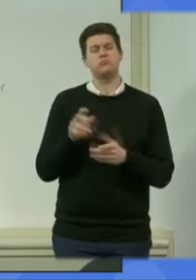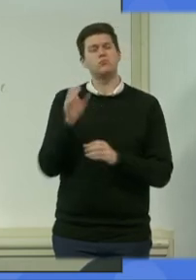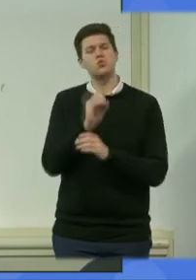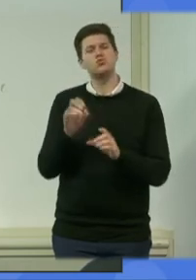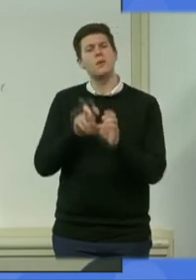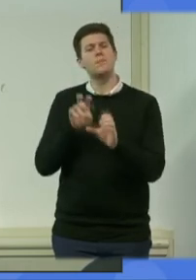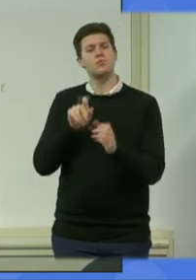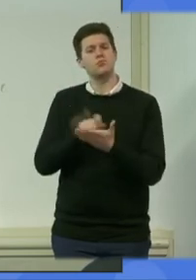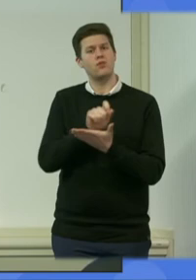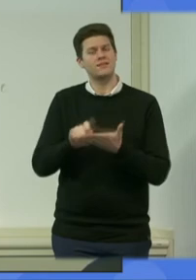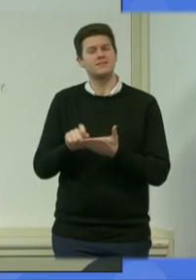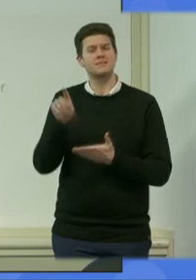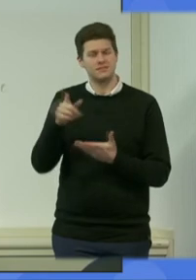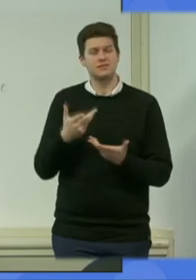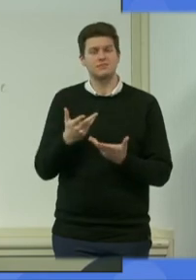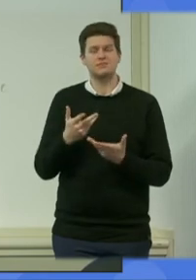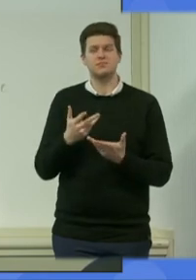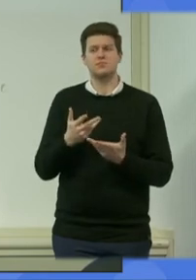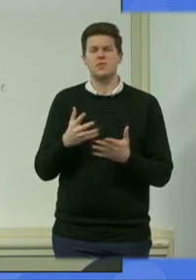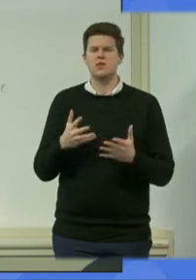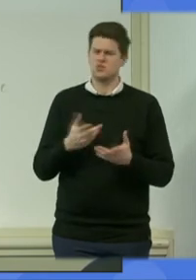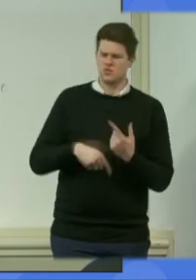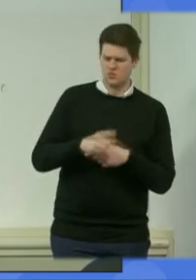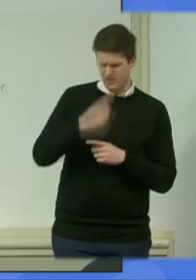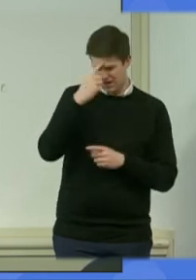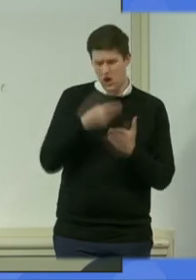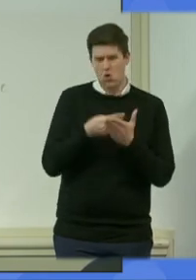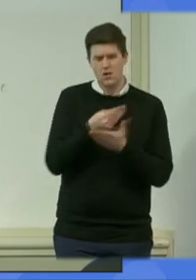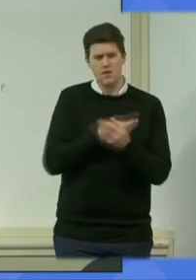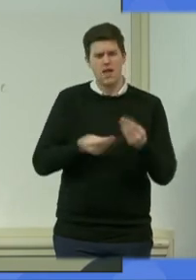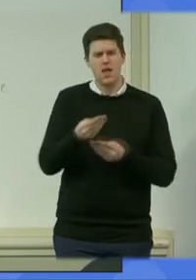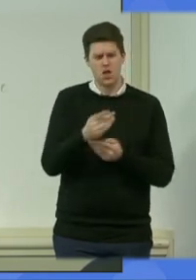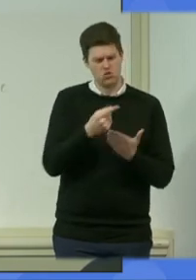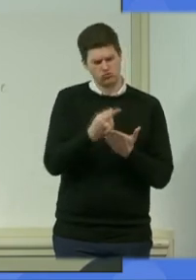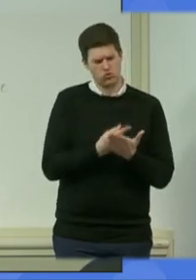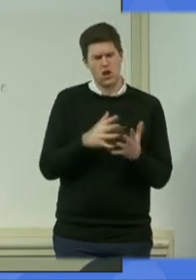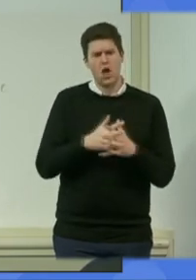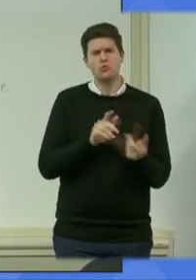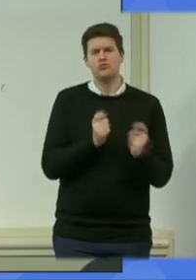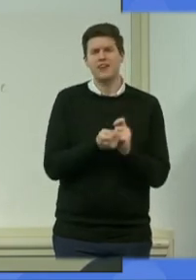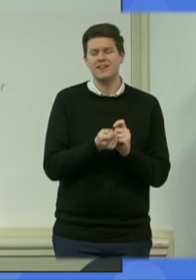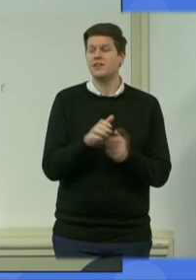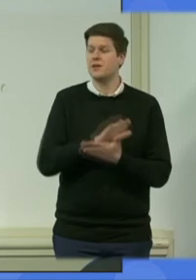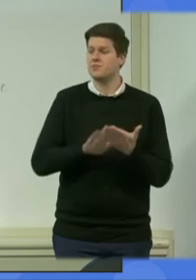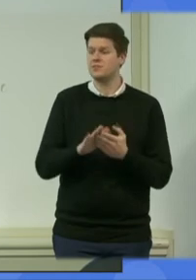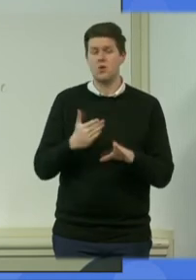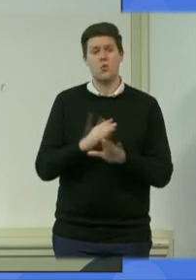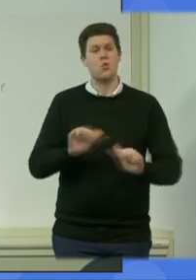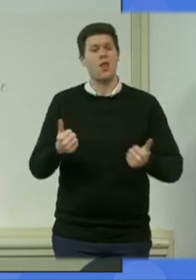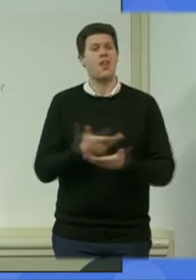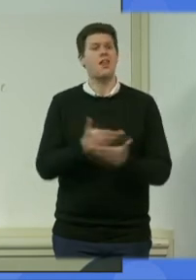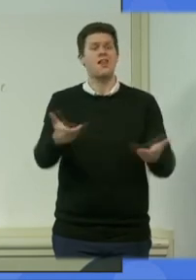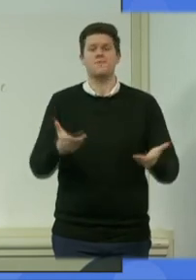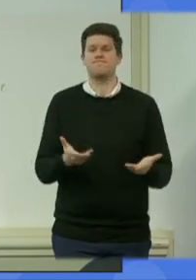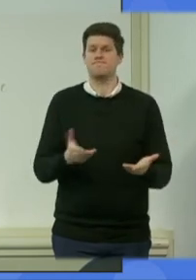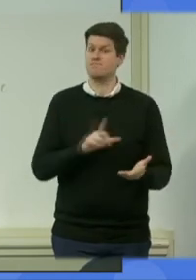the rules of the economy so that it works for everyone? Because clearly something isn't working just now.